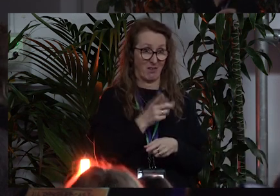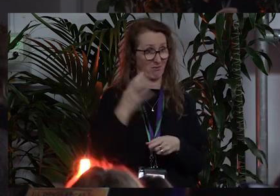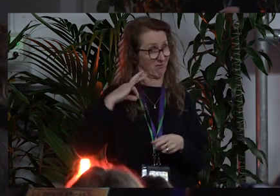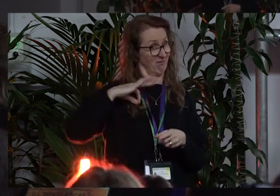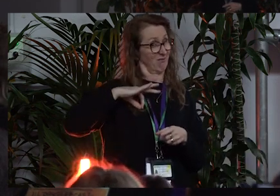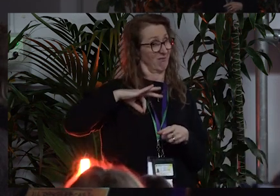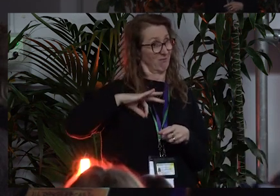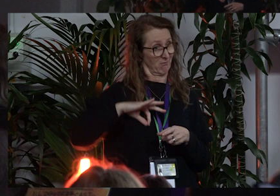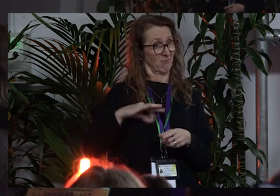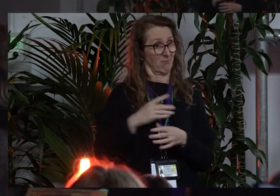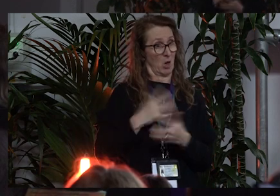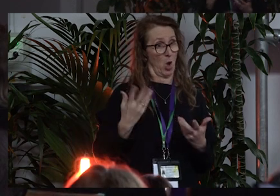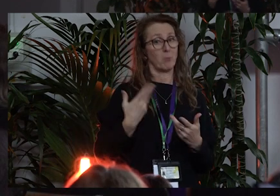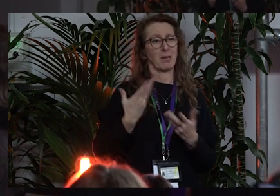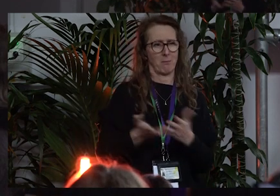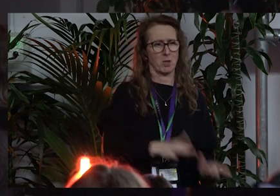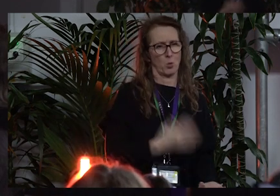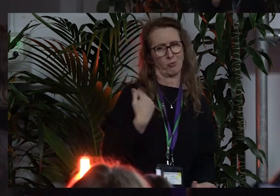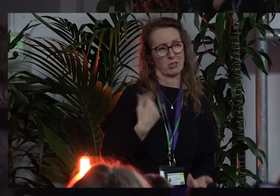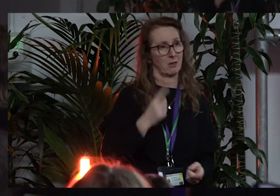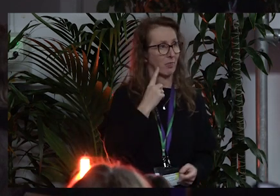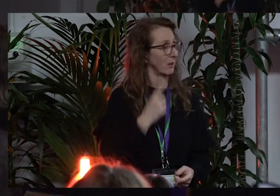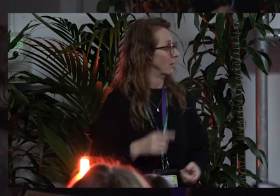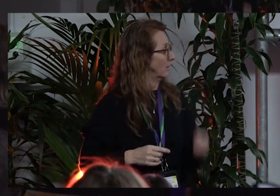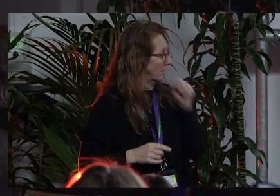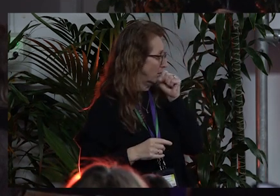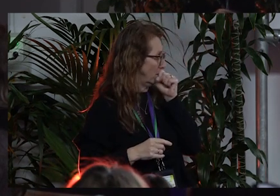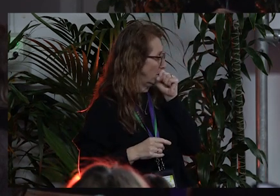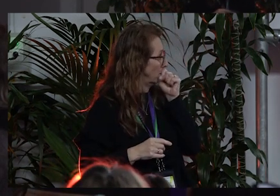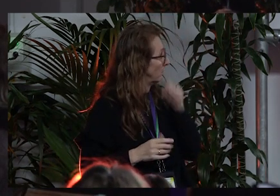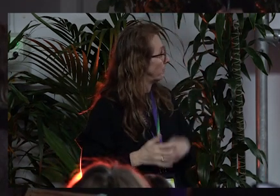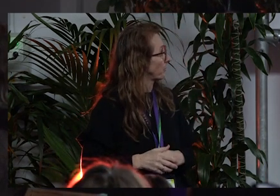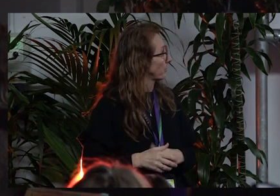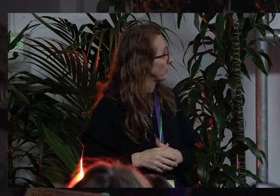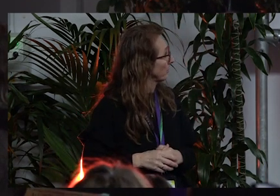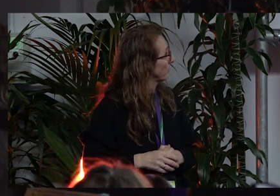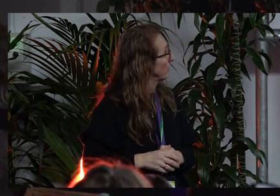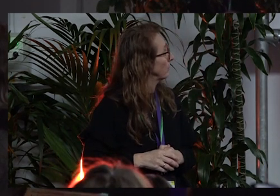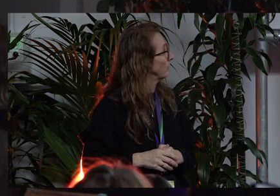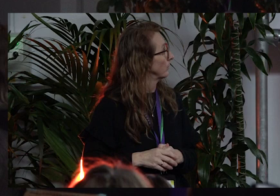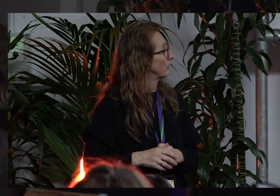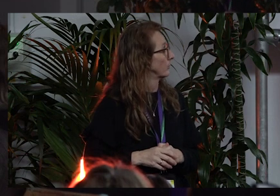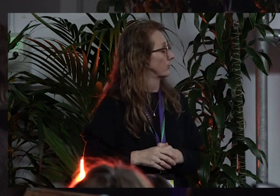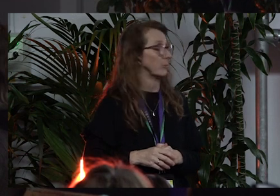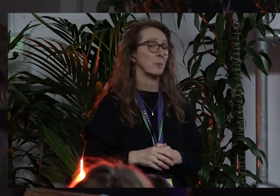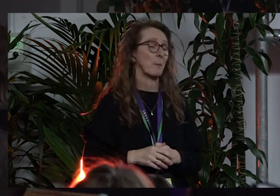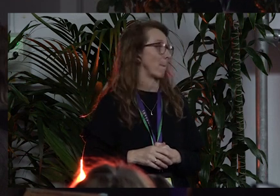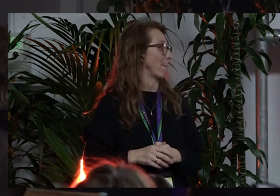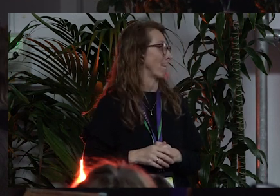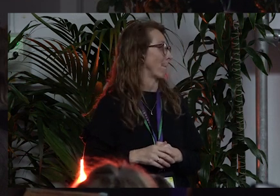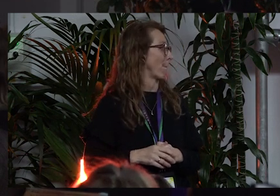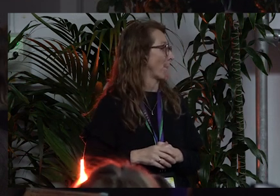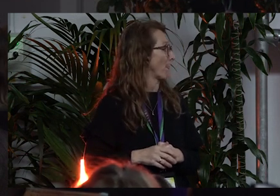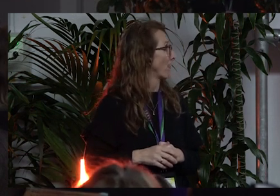of that, and she passed away recently. Let me tell you what else. So yeah, some big